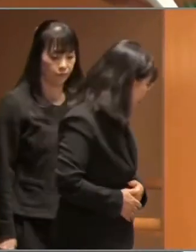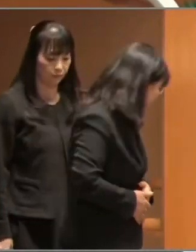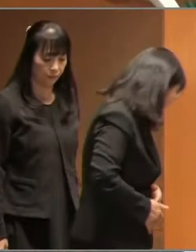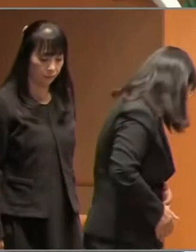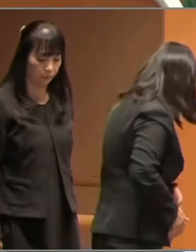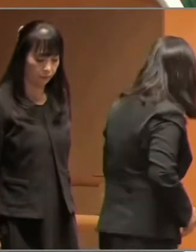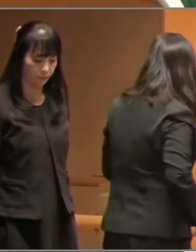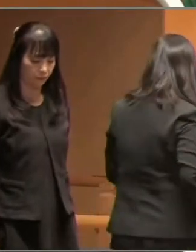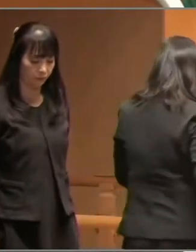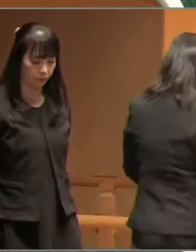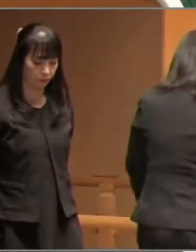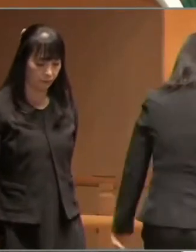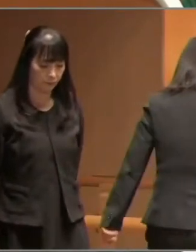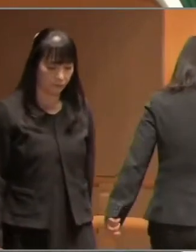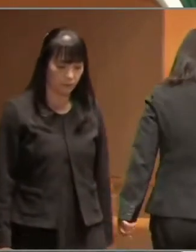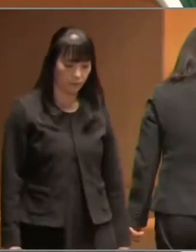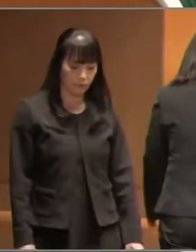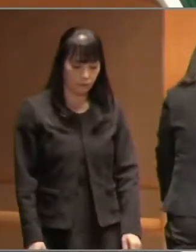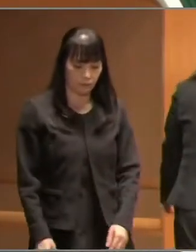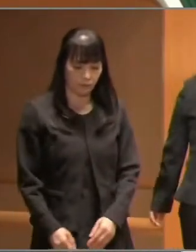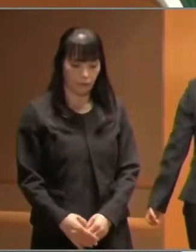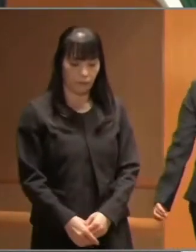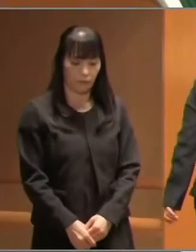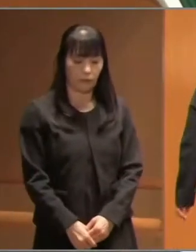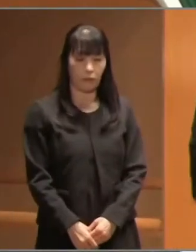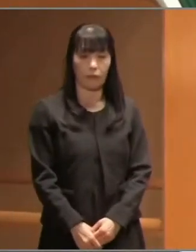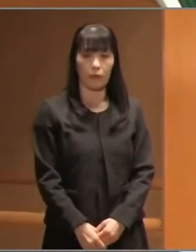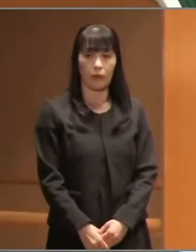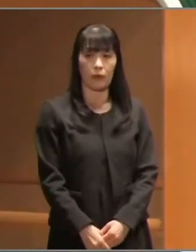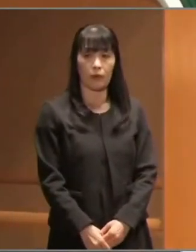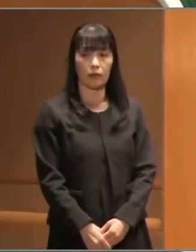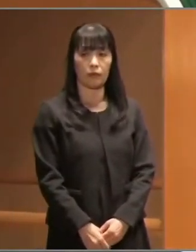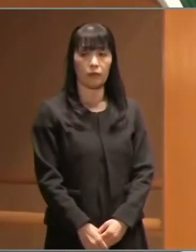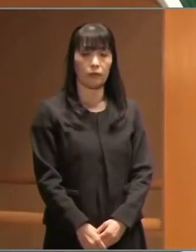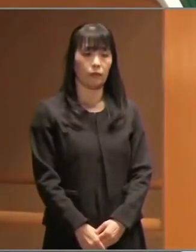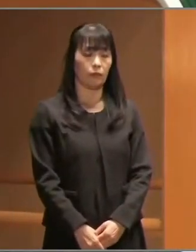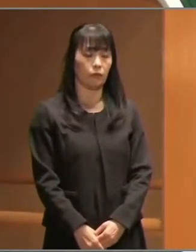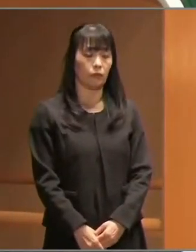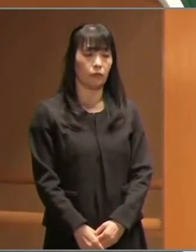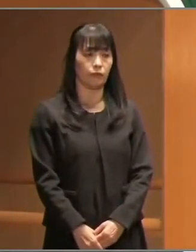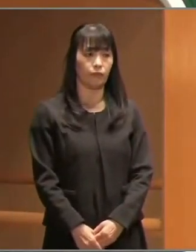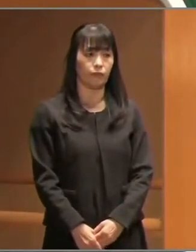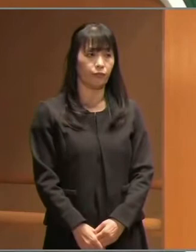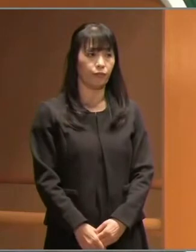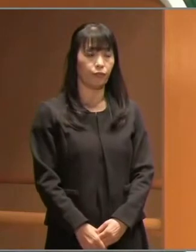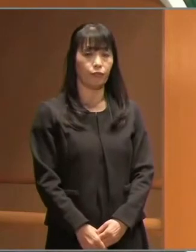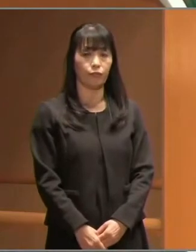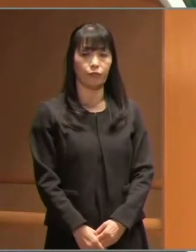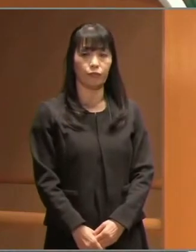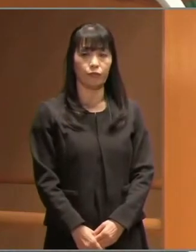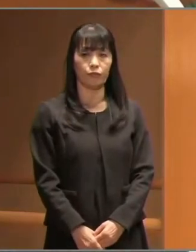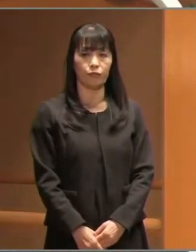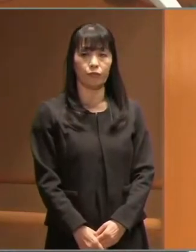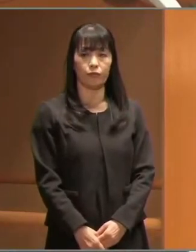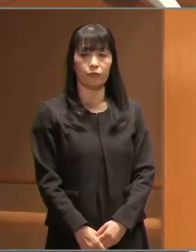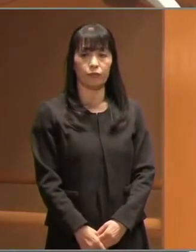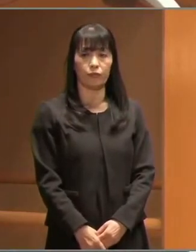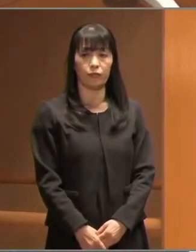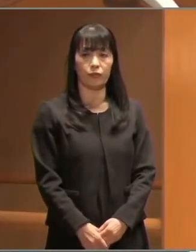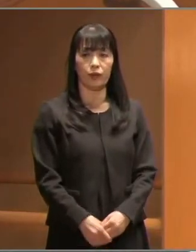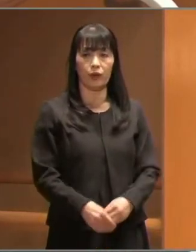experts were very careful about having a good margin when they attach and join